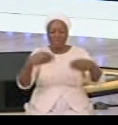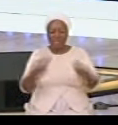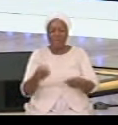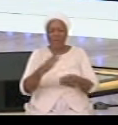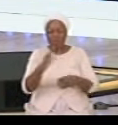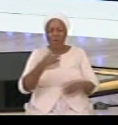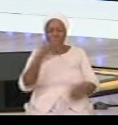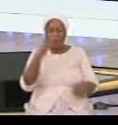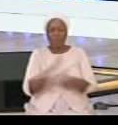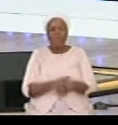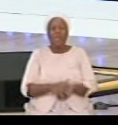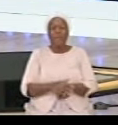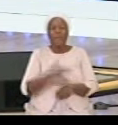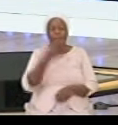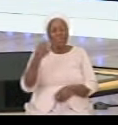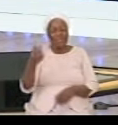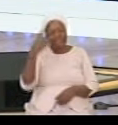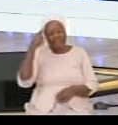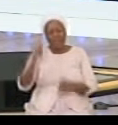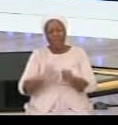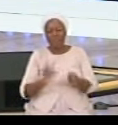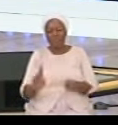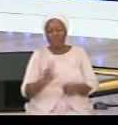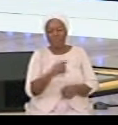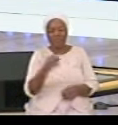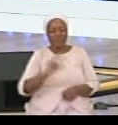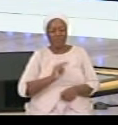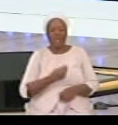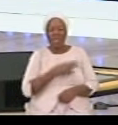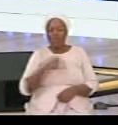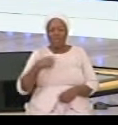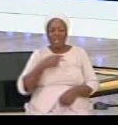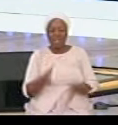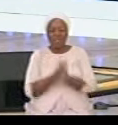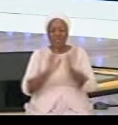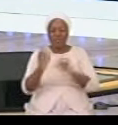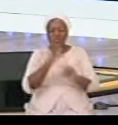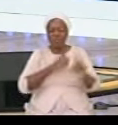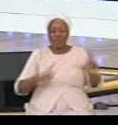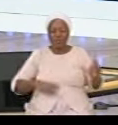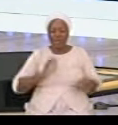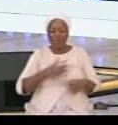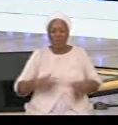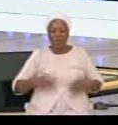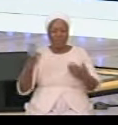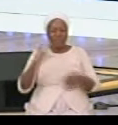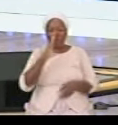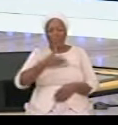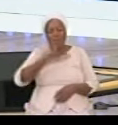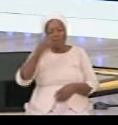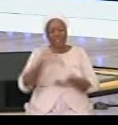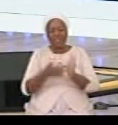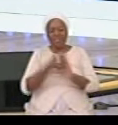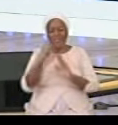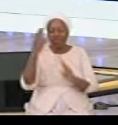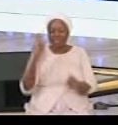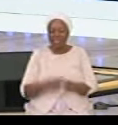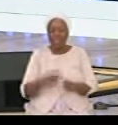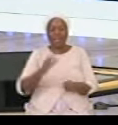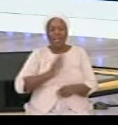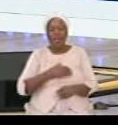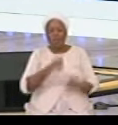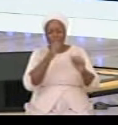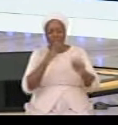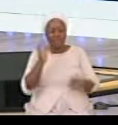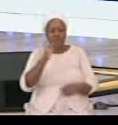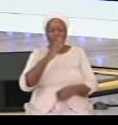promised better things for every one of us. And we're asking, oh Lord, our lives will be better. Our